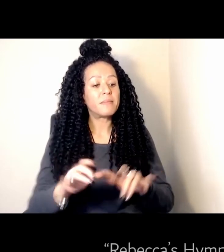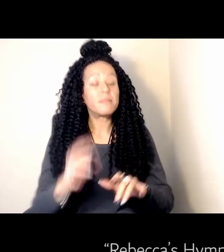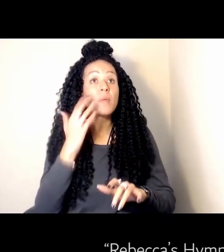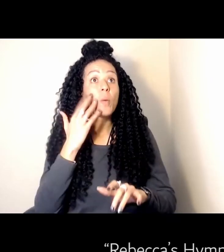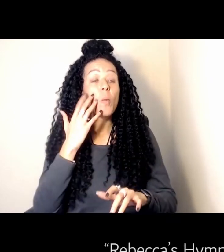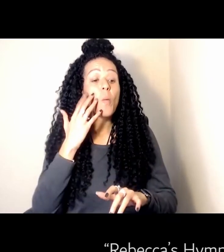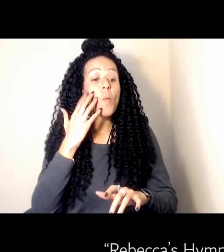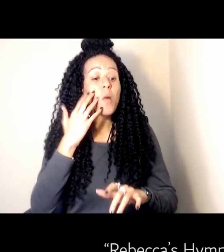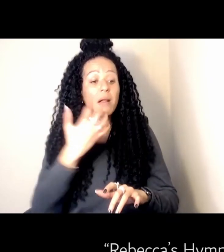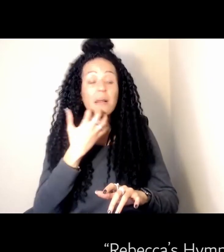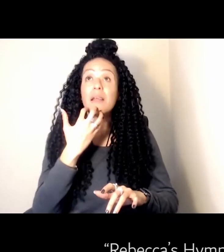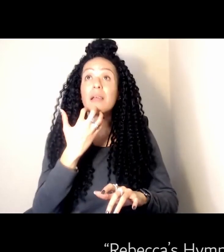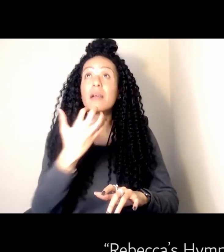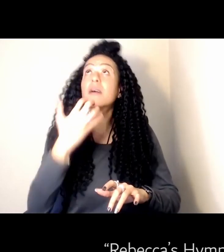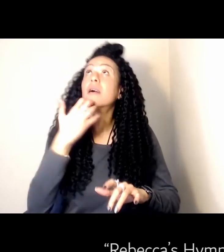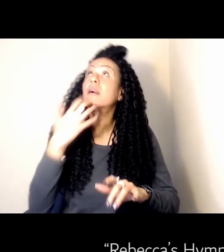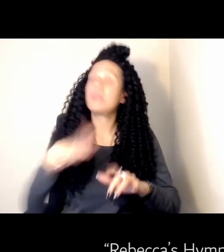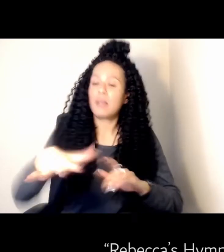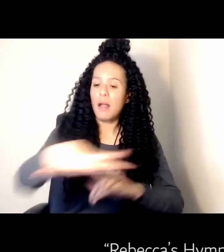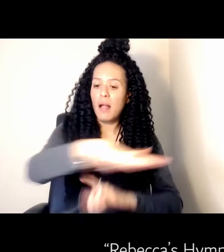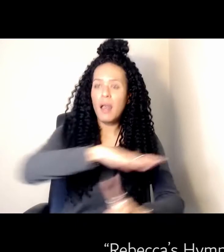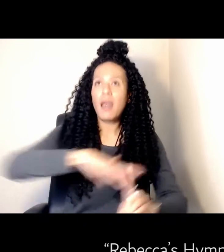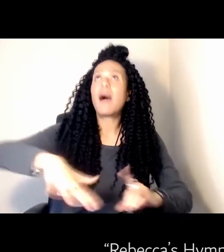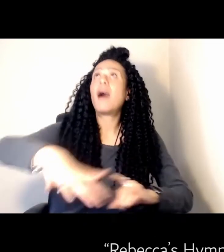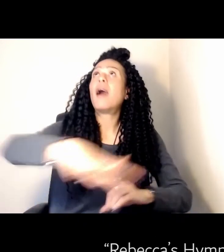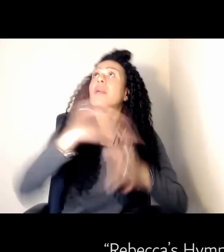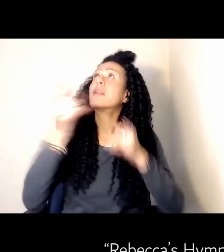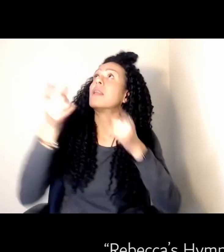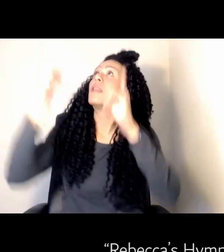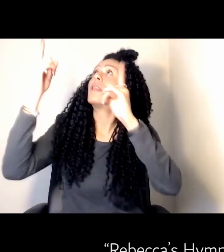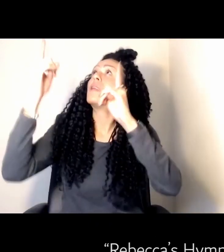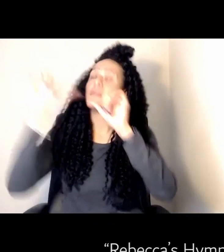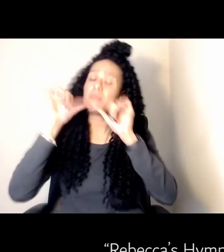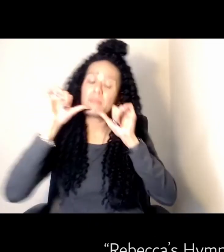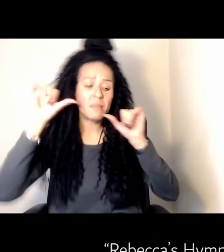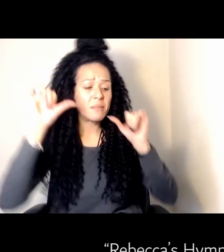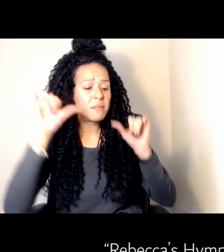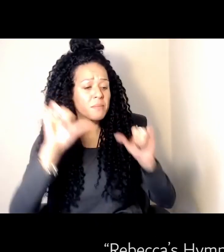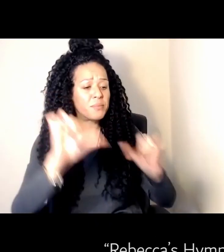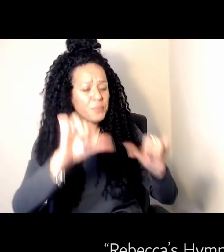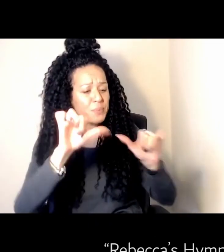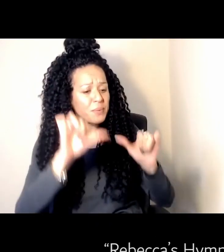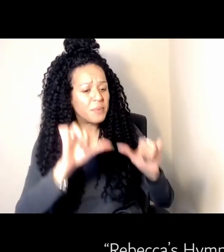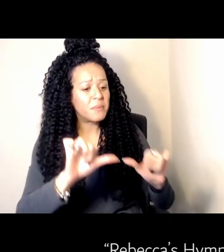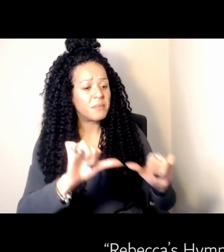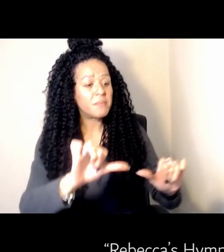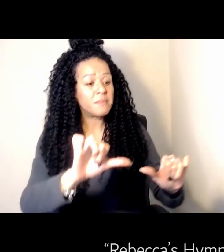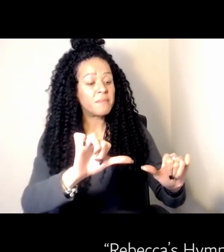When Israel of the Lord be